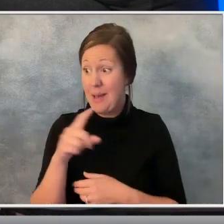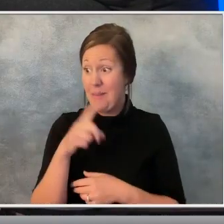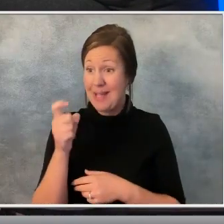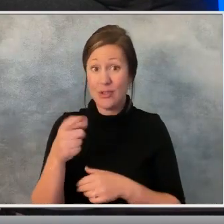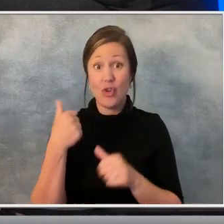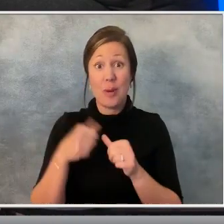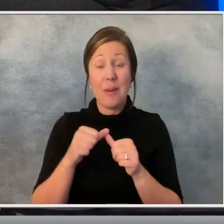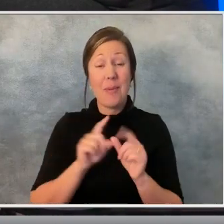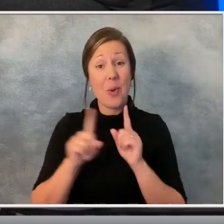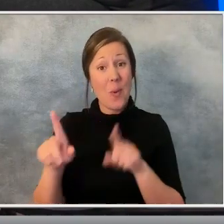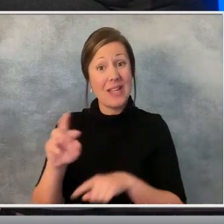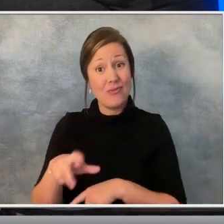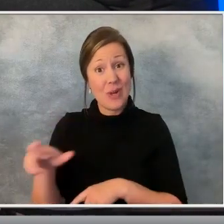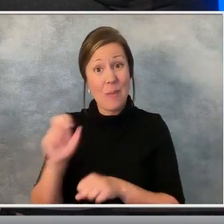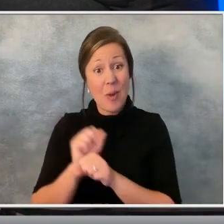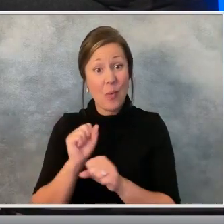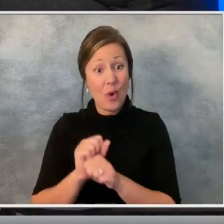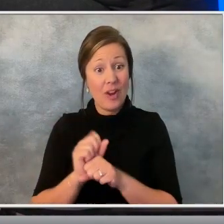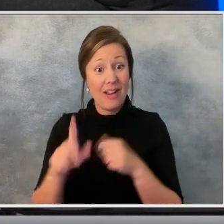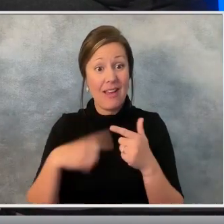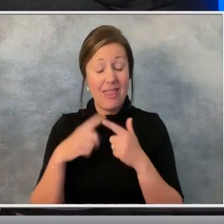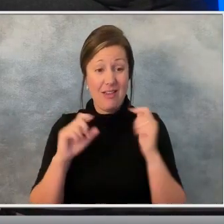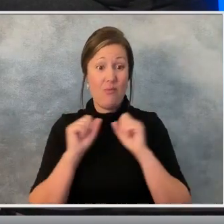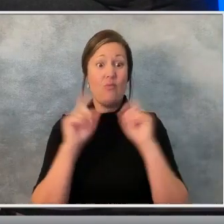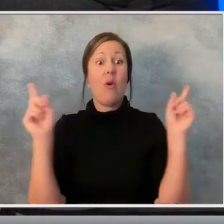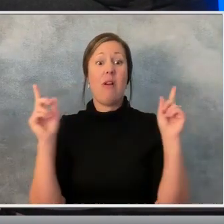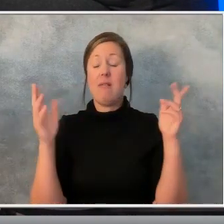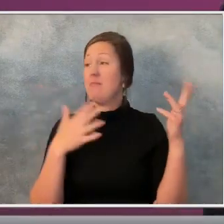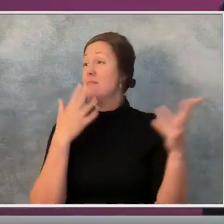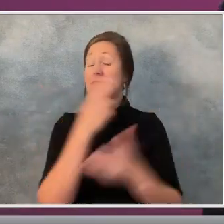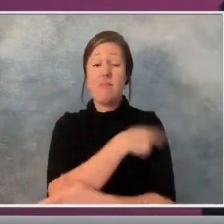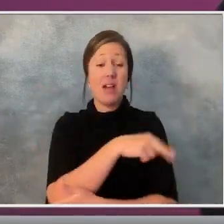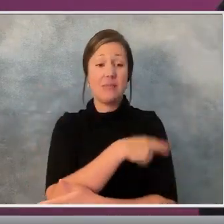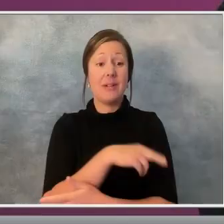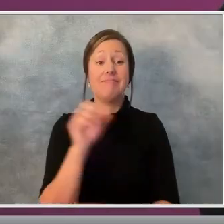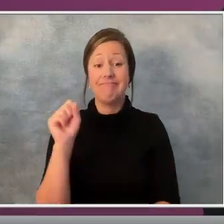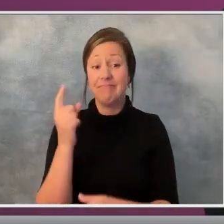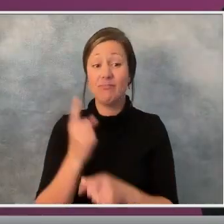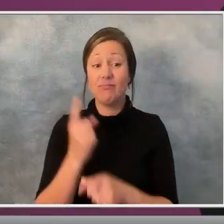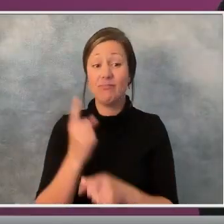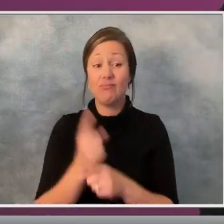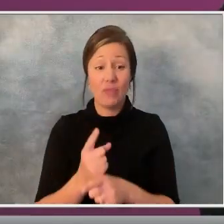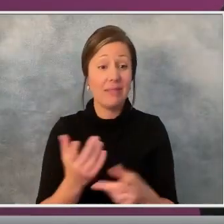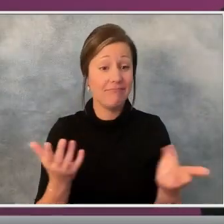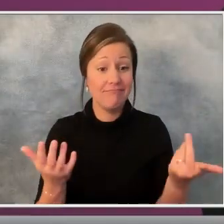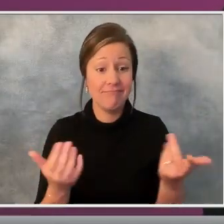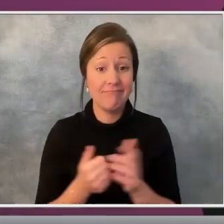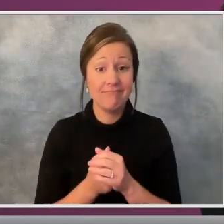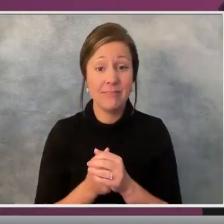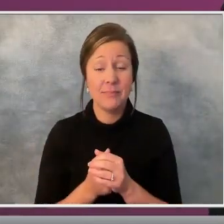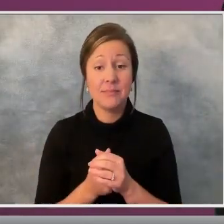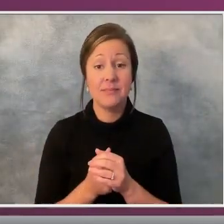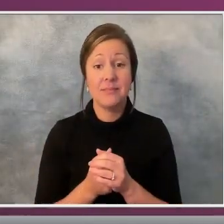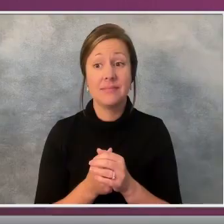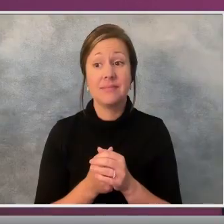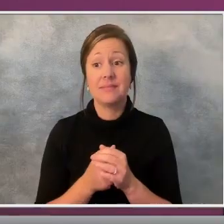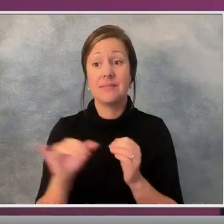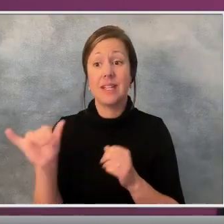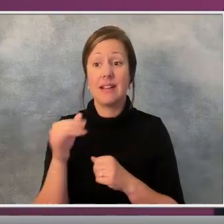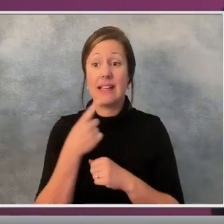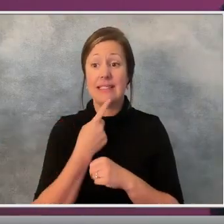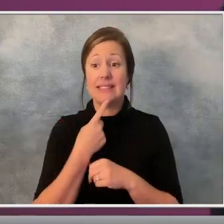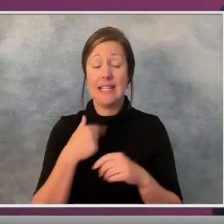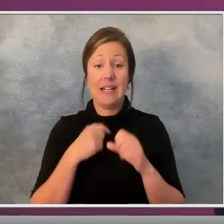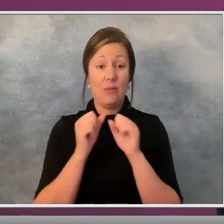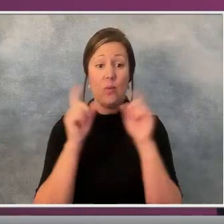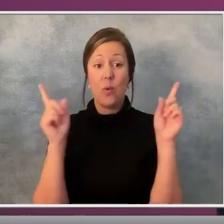it. So odd. That was it. That's the last I remember, And like I said, I woke up and I saw